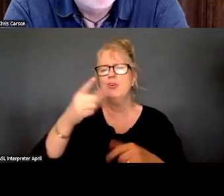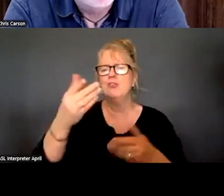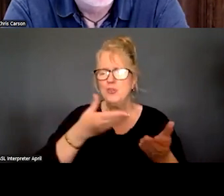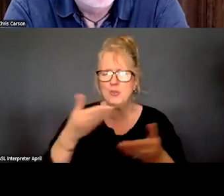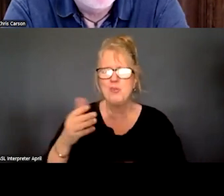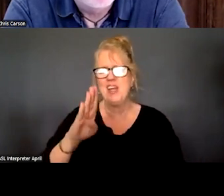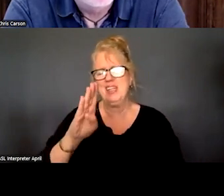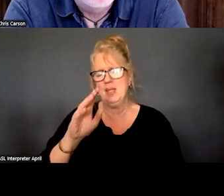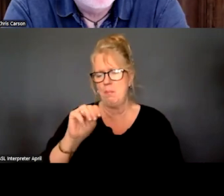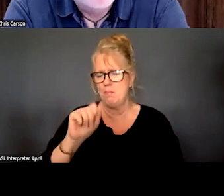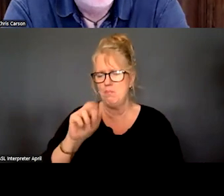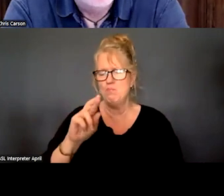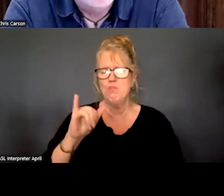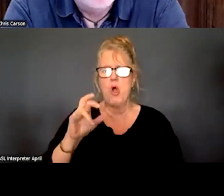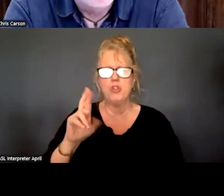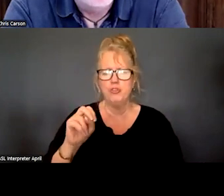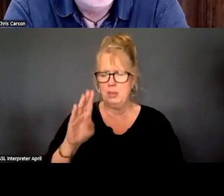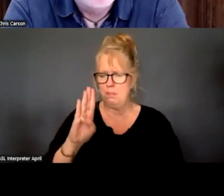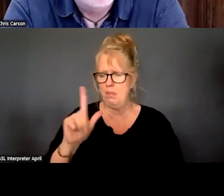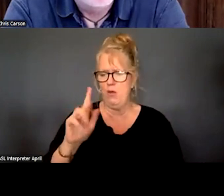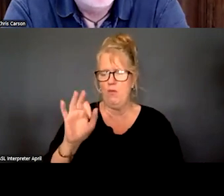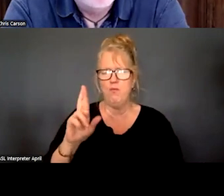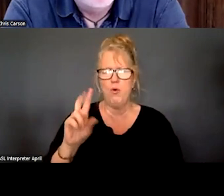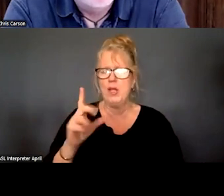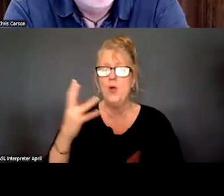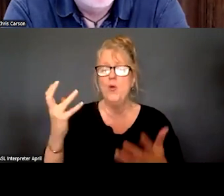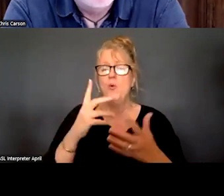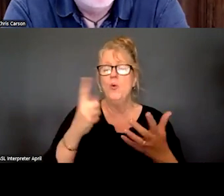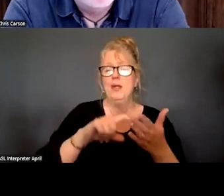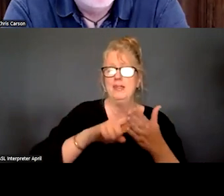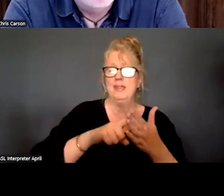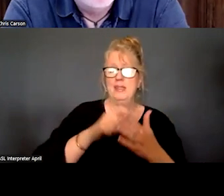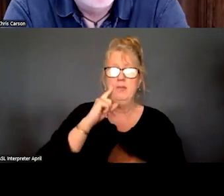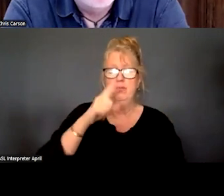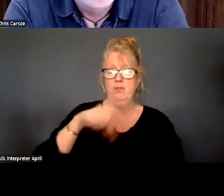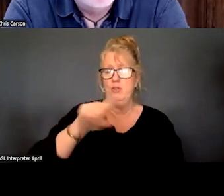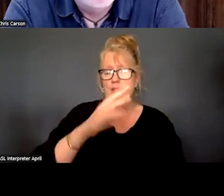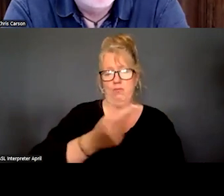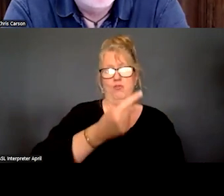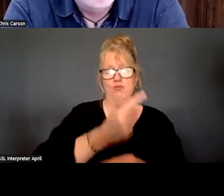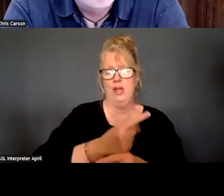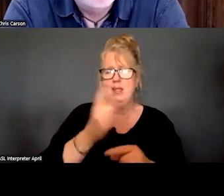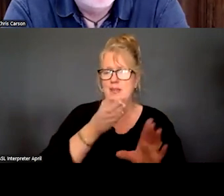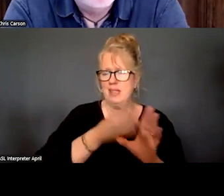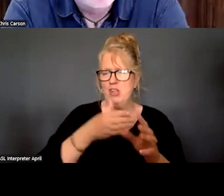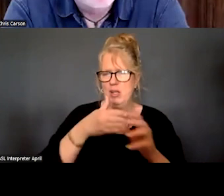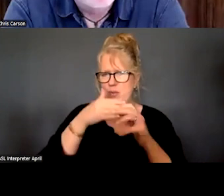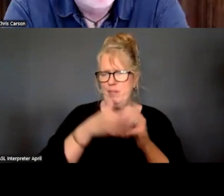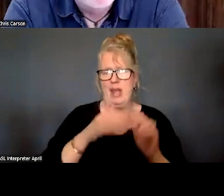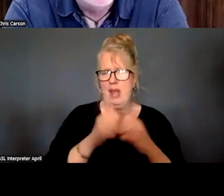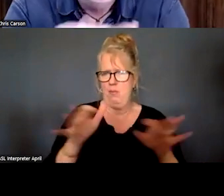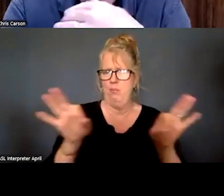Balfour as you got up and running. What has been key to you in finding the right psychiatric leadership, and how important is that in this